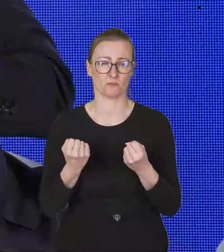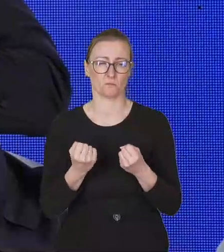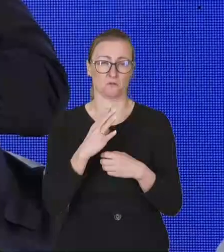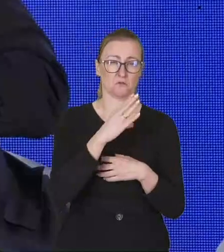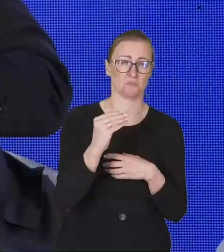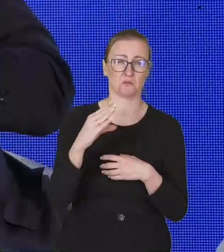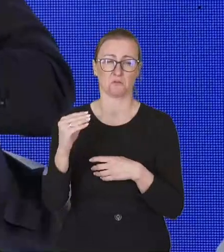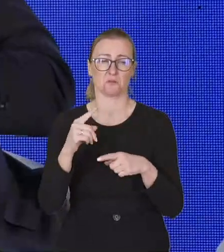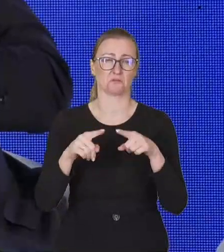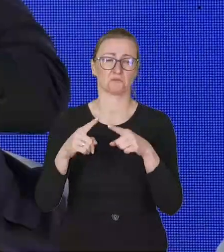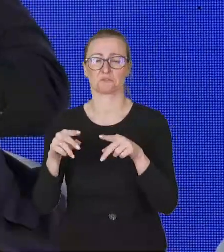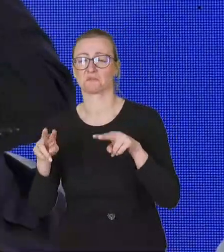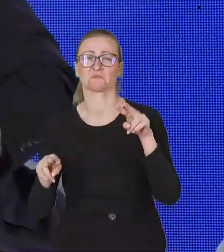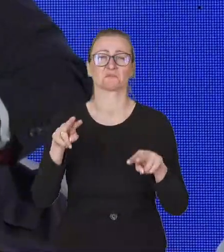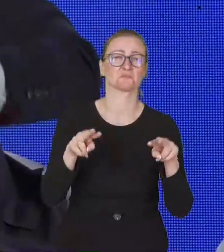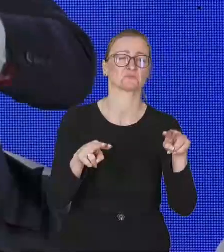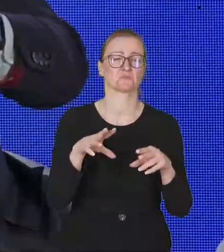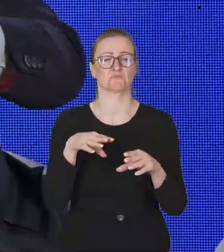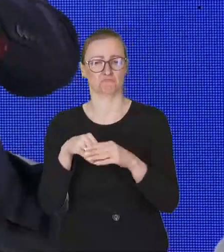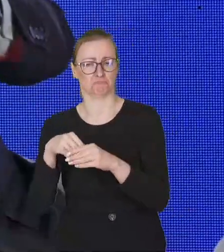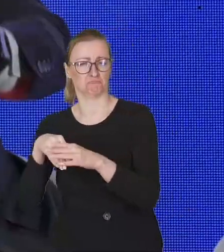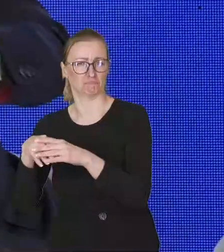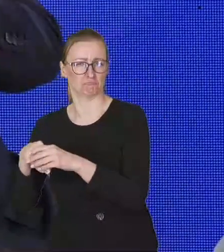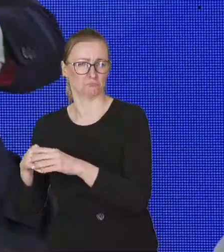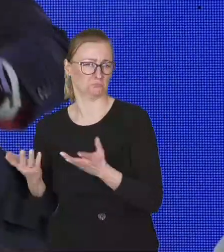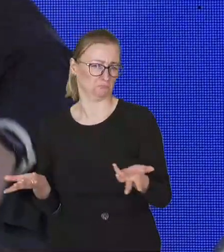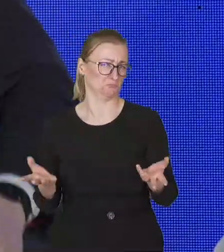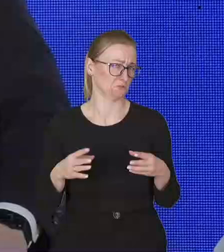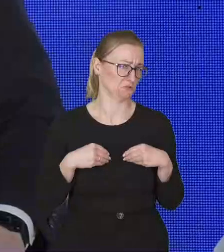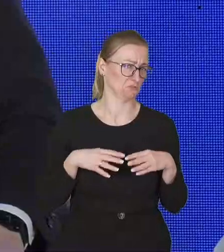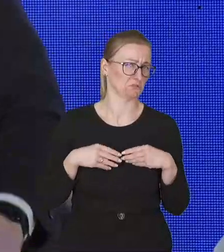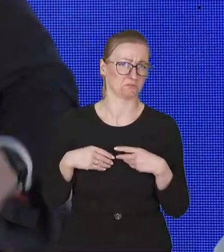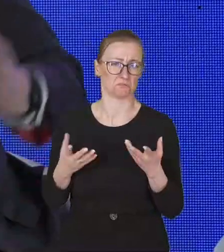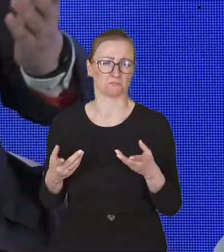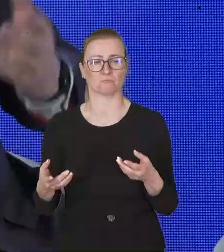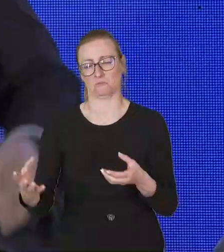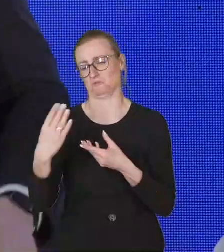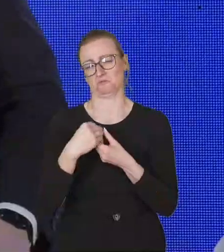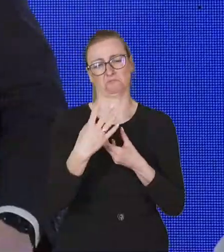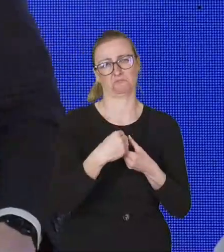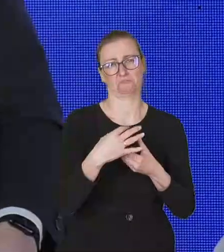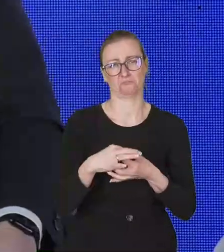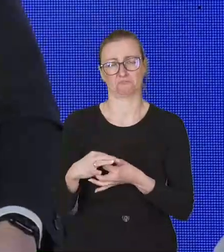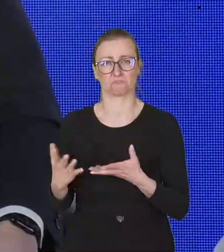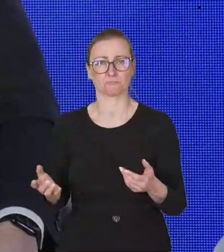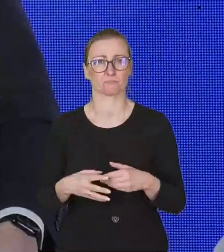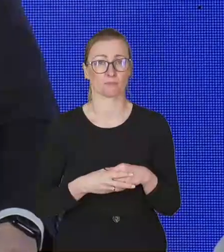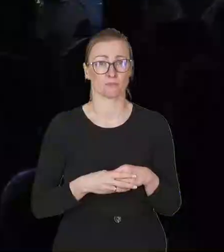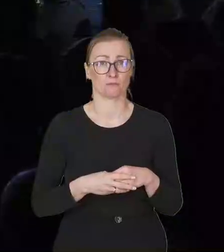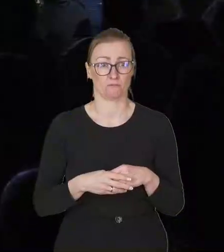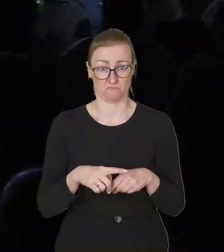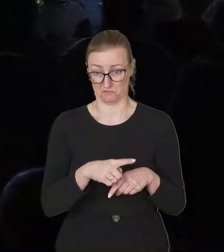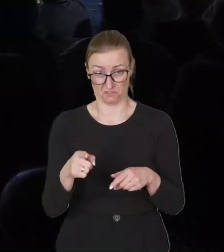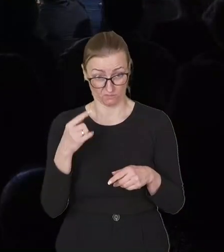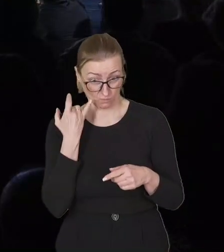advantages in this together, and then get and bridge this innovation gap. That's also what we try to do.